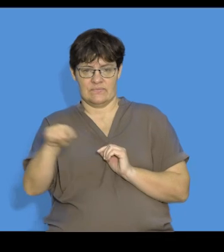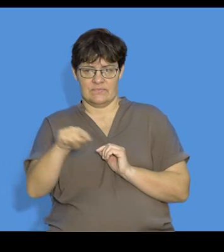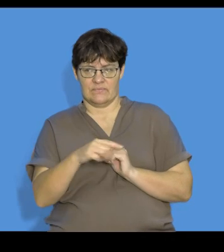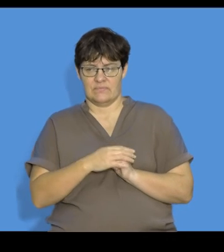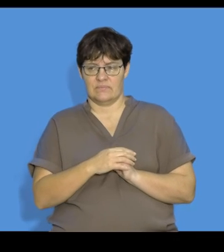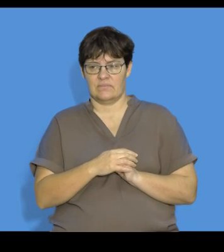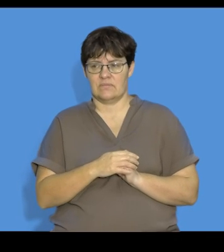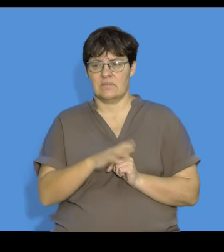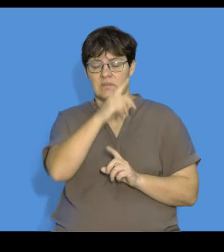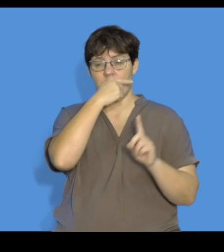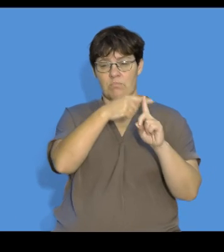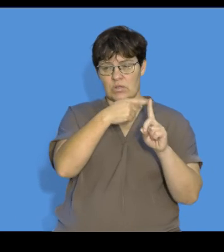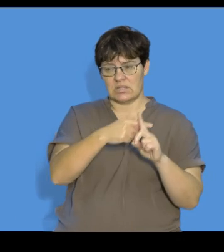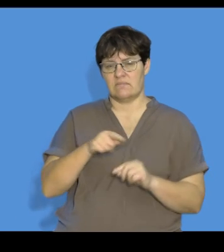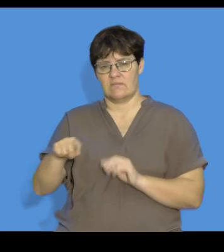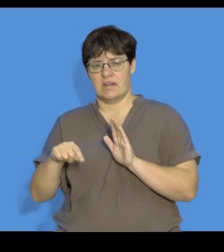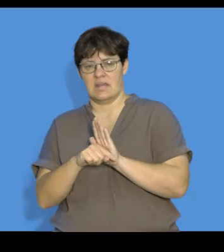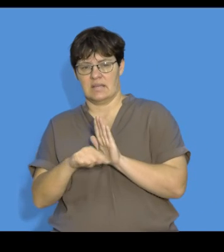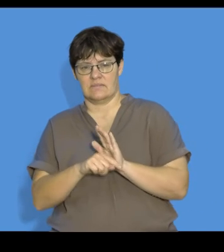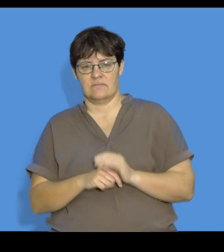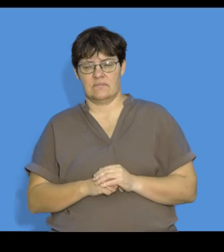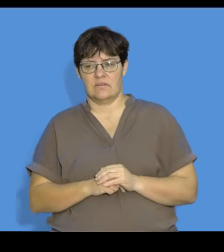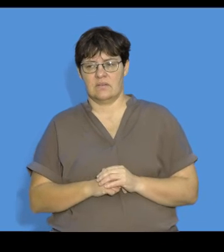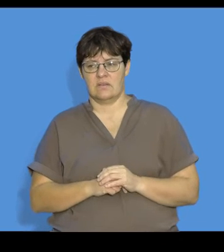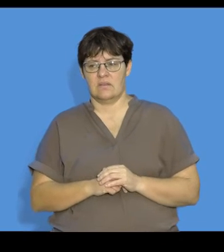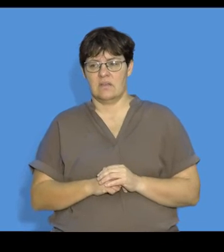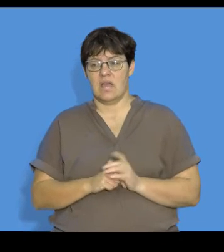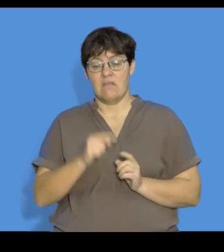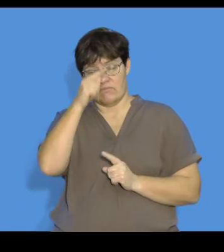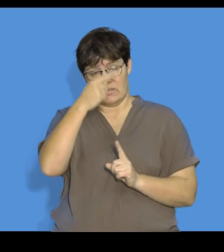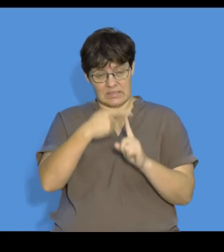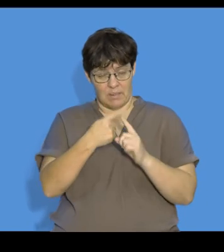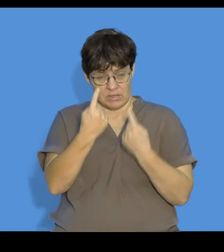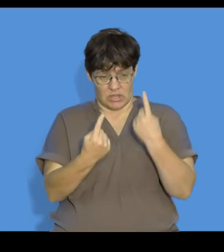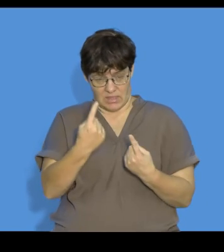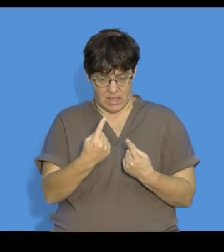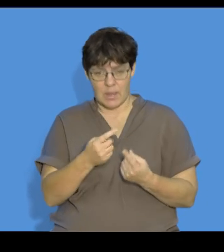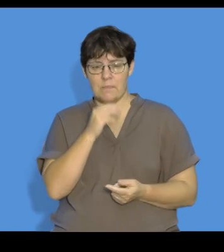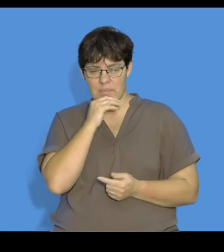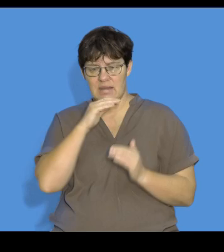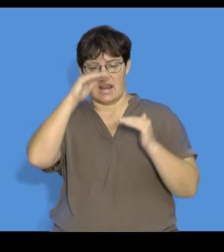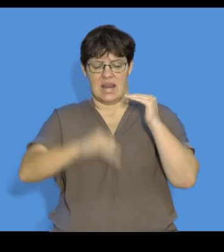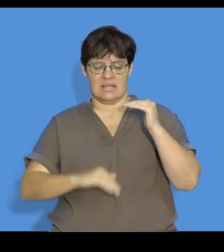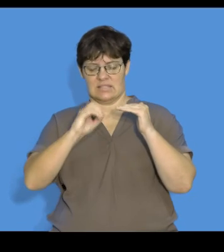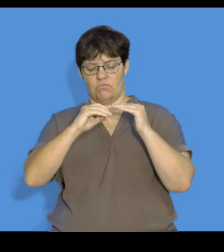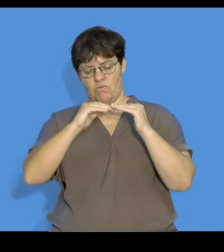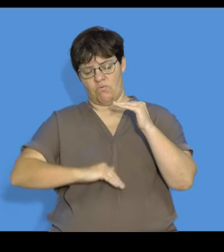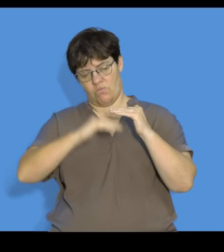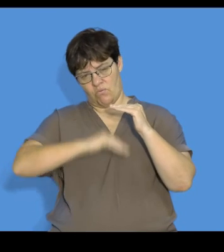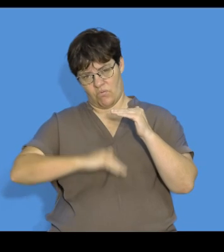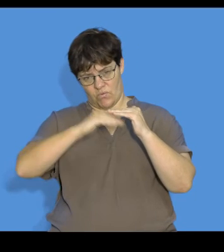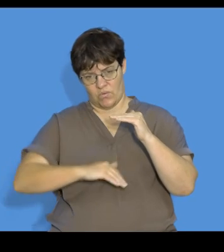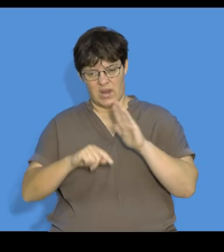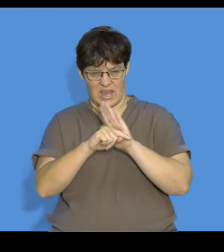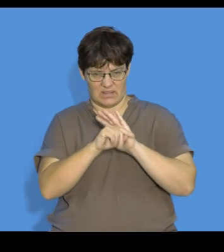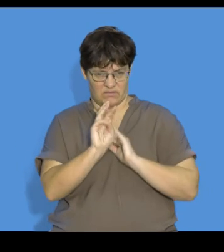there. You see, so this is positive, that is negative. So it means if you multiply them, then they will give you a less than 0,